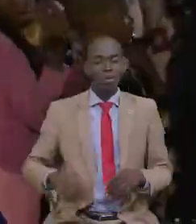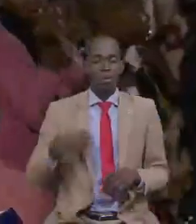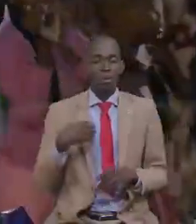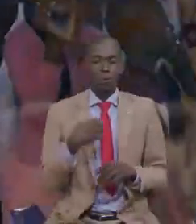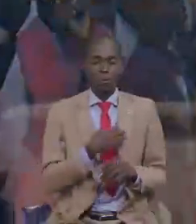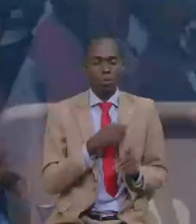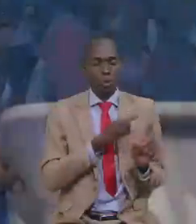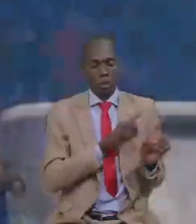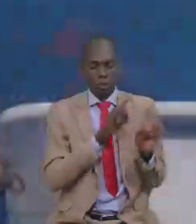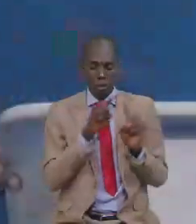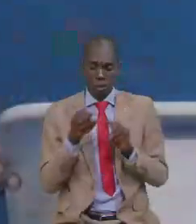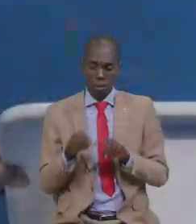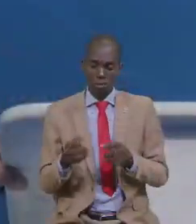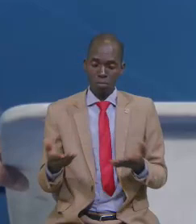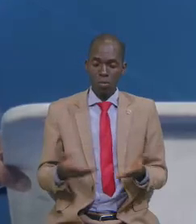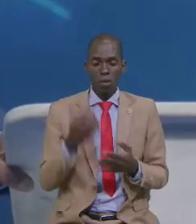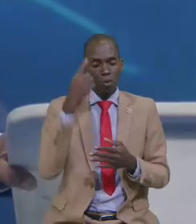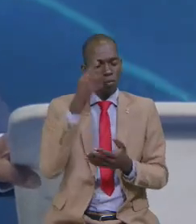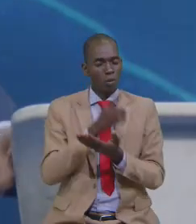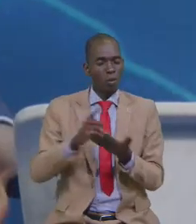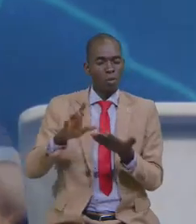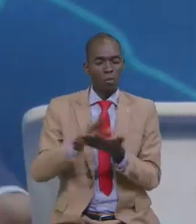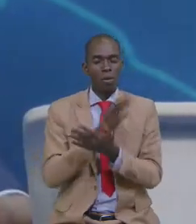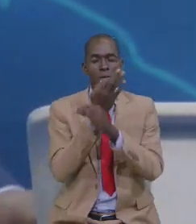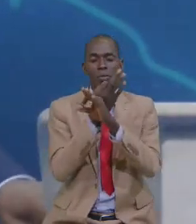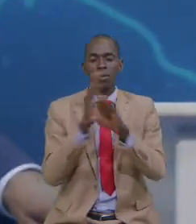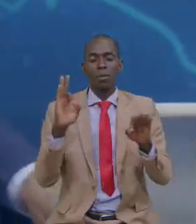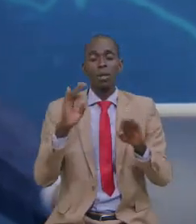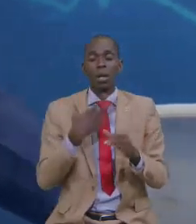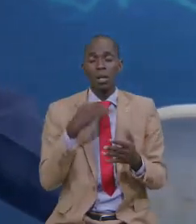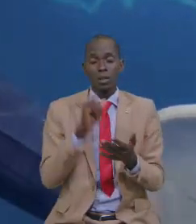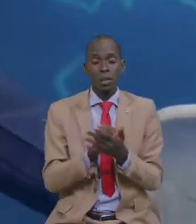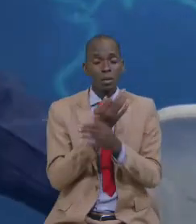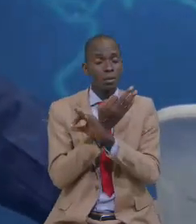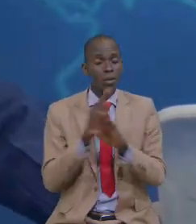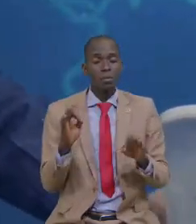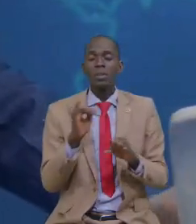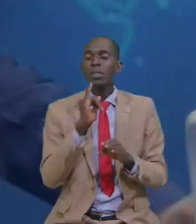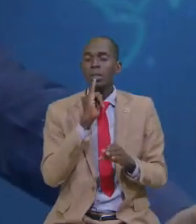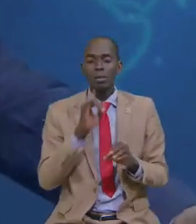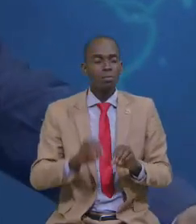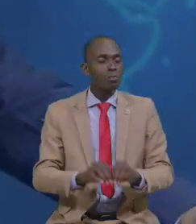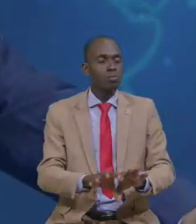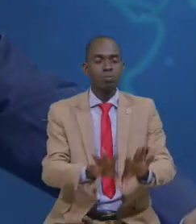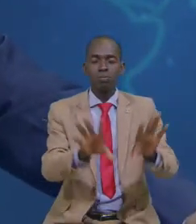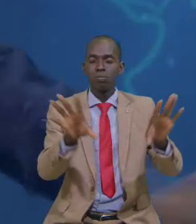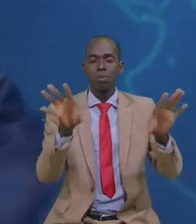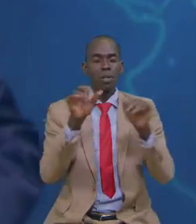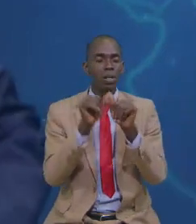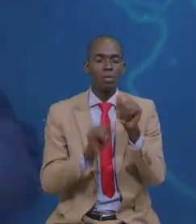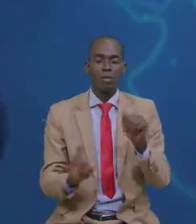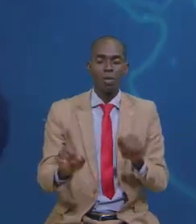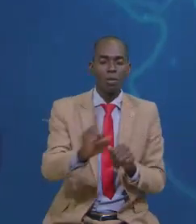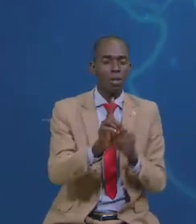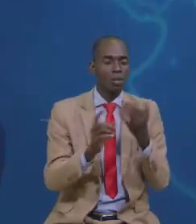for supernatural freedom. And that freedom is spread across everyone here.